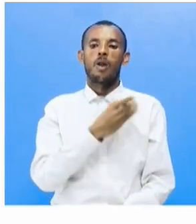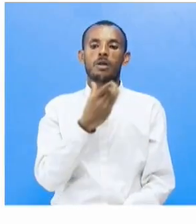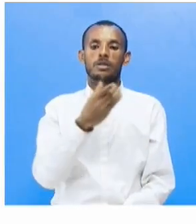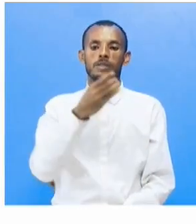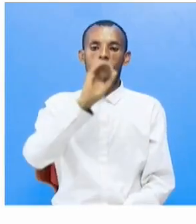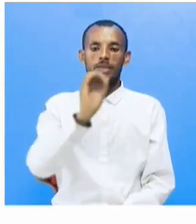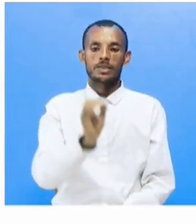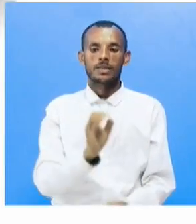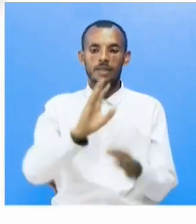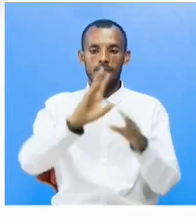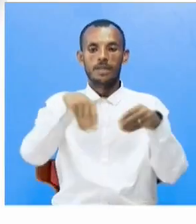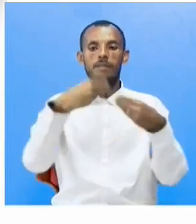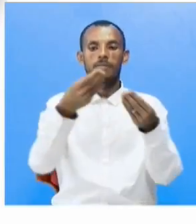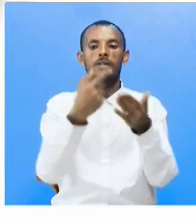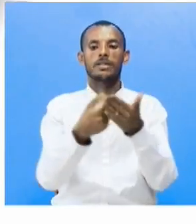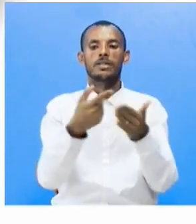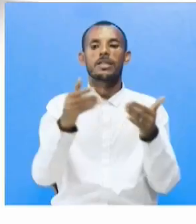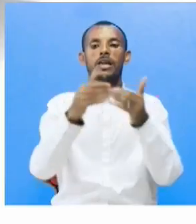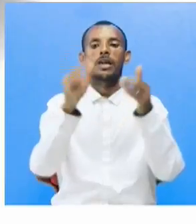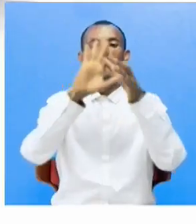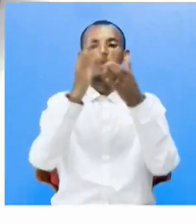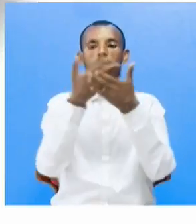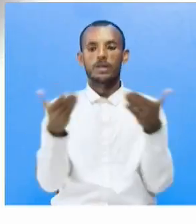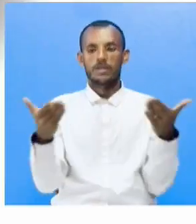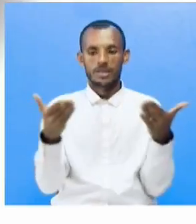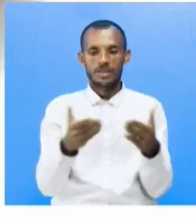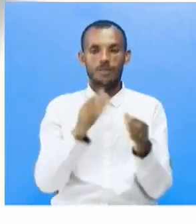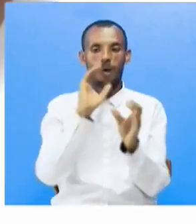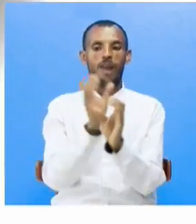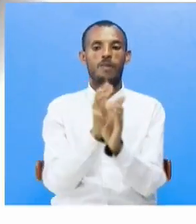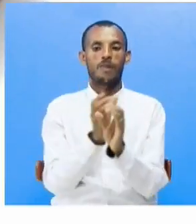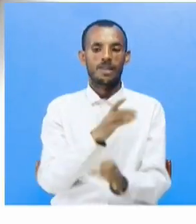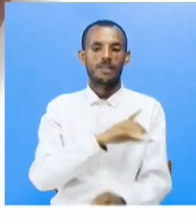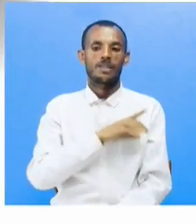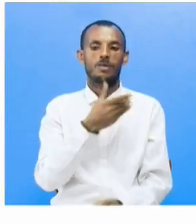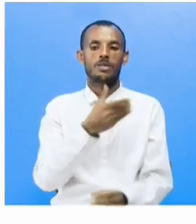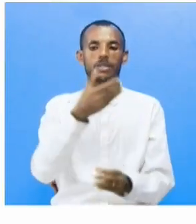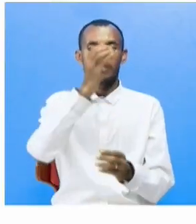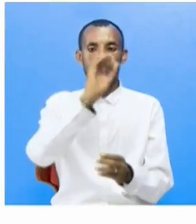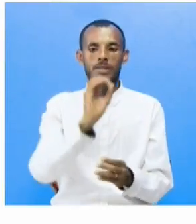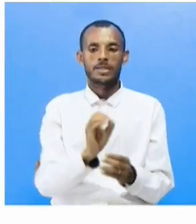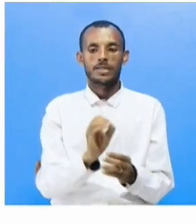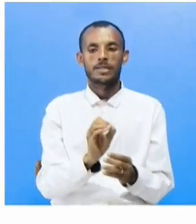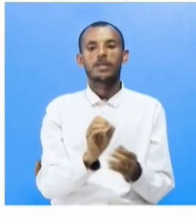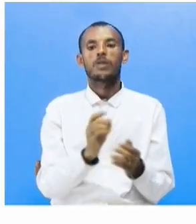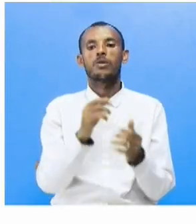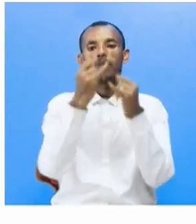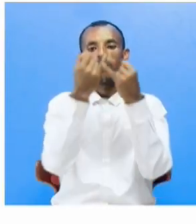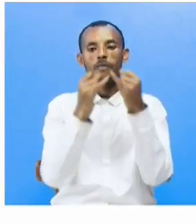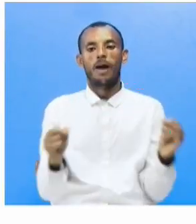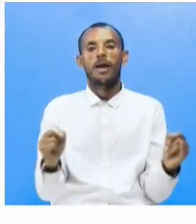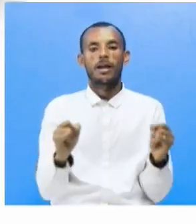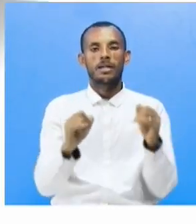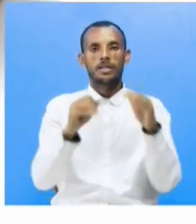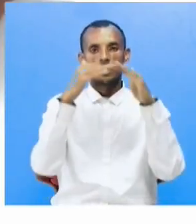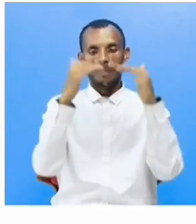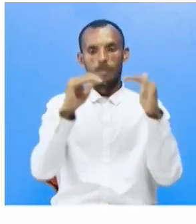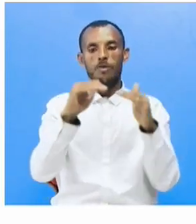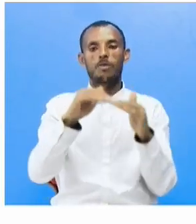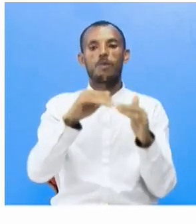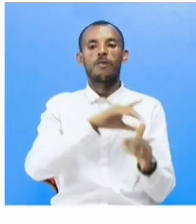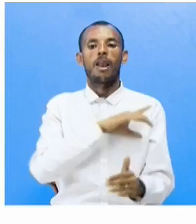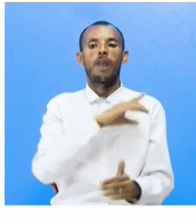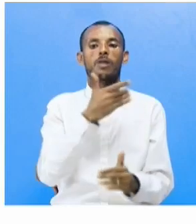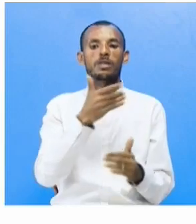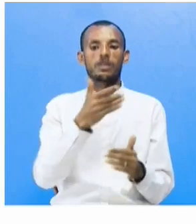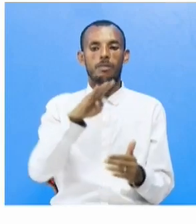is given by this equation. To calculate the loss percent, you divide the amount of loss